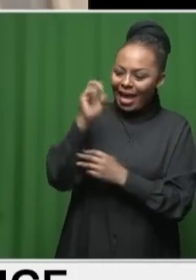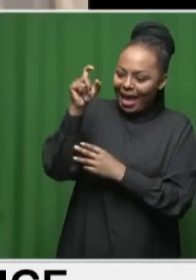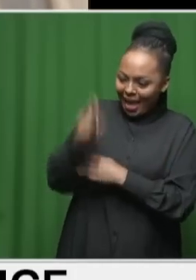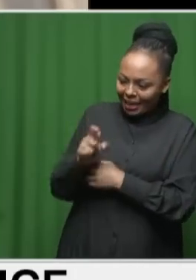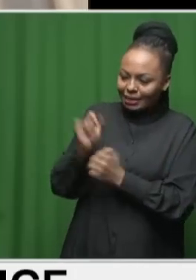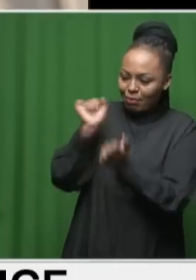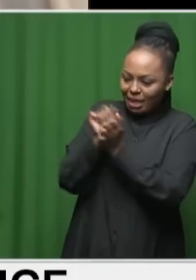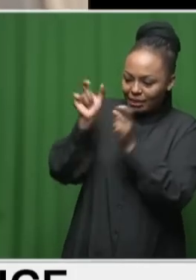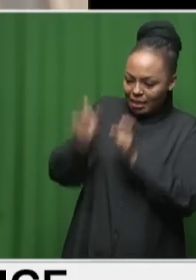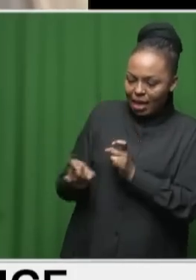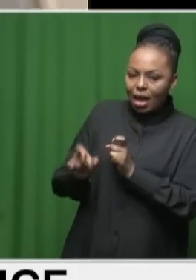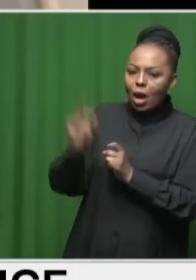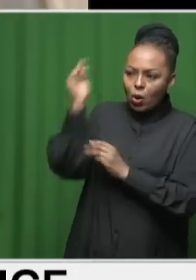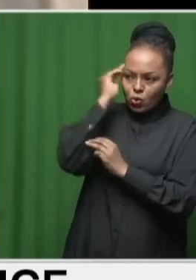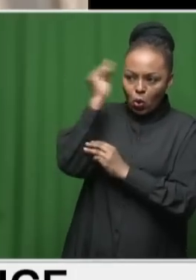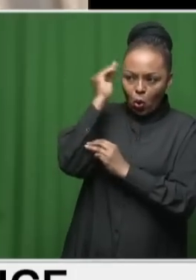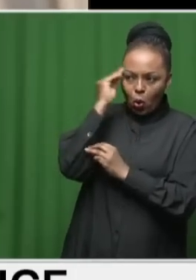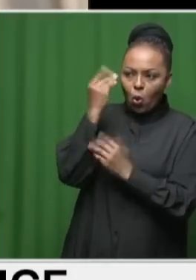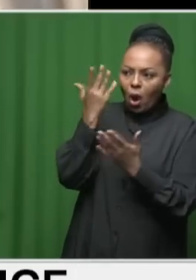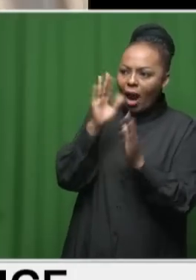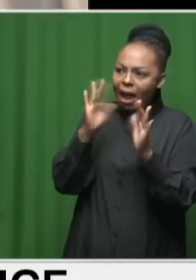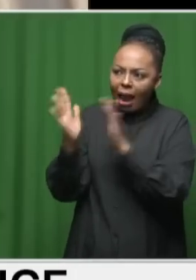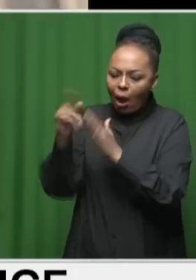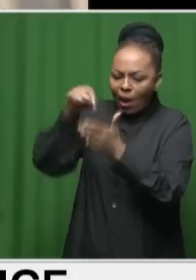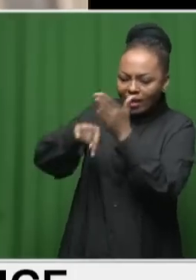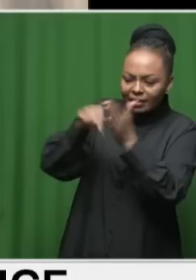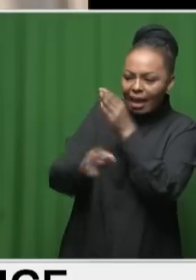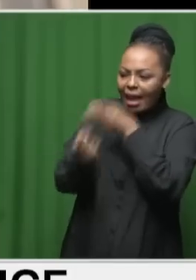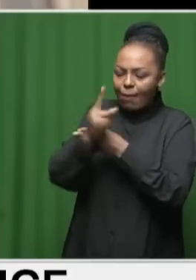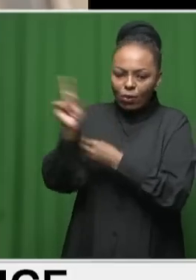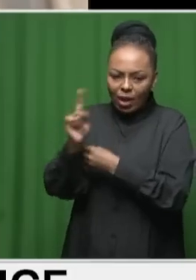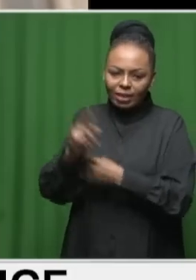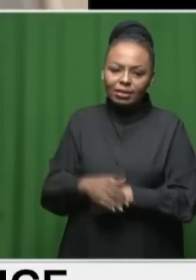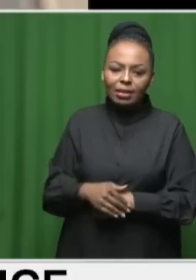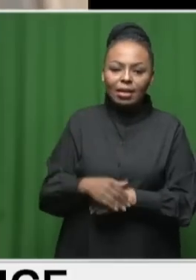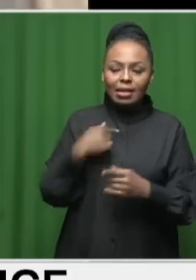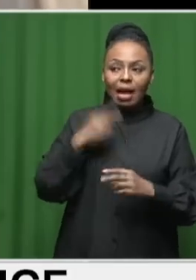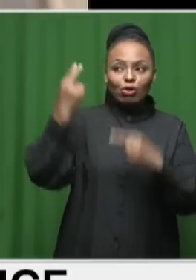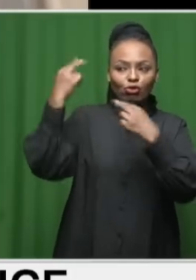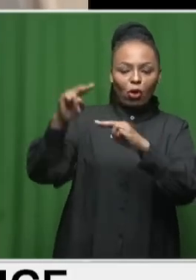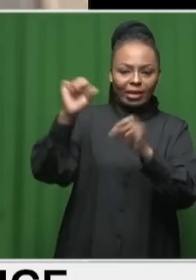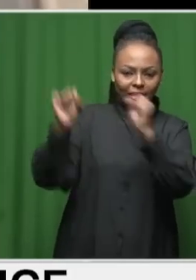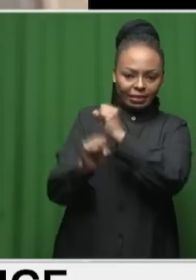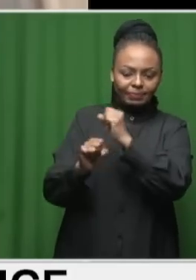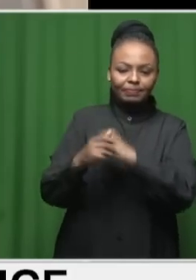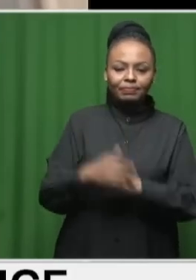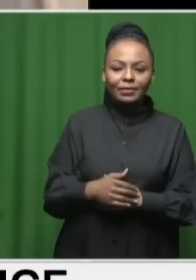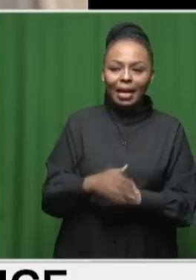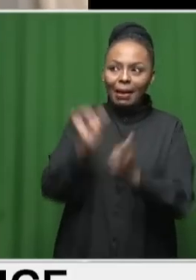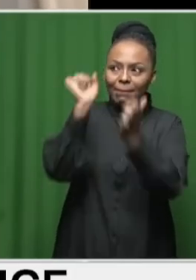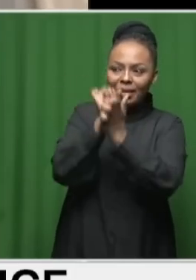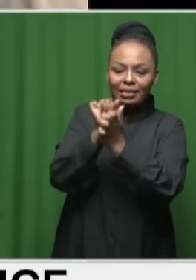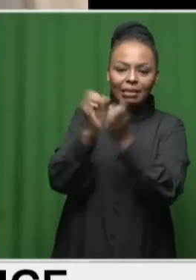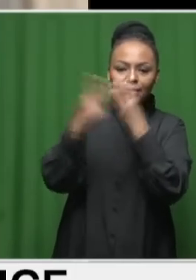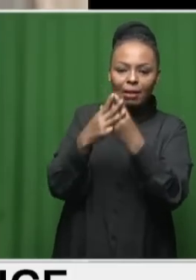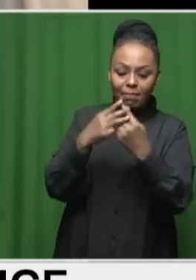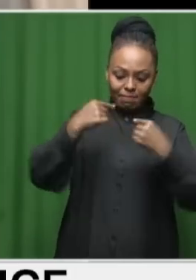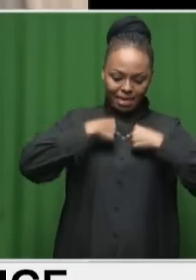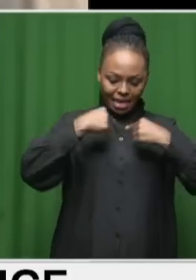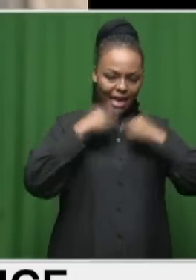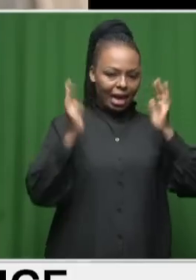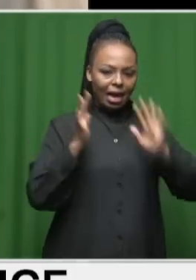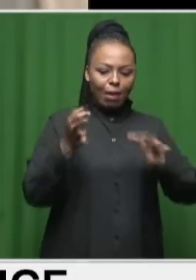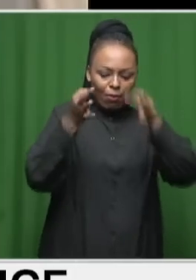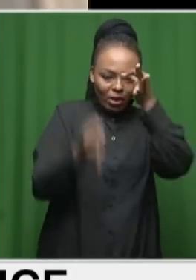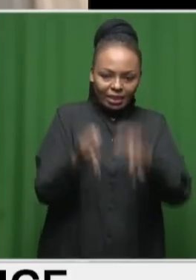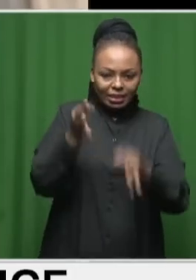prisoners that are blowing the whistle on these things. So my last shot to the president of this country is that it doesn't need to be me, because politically